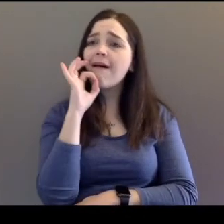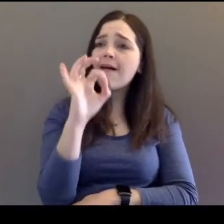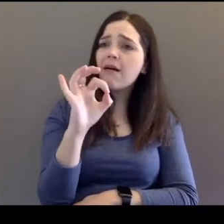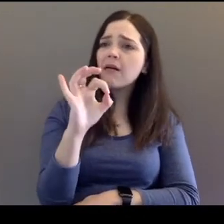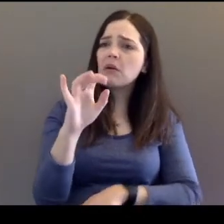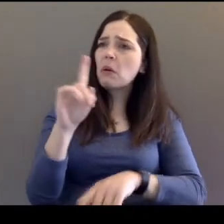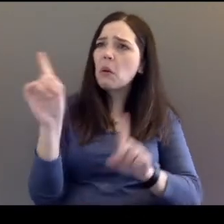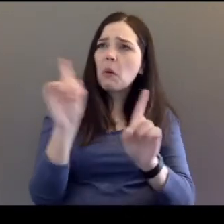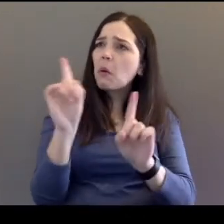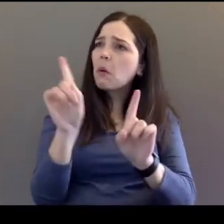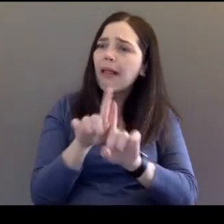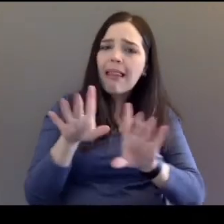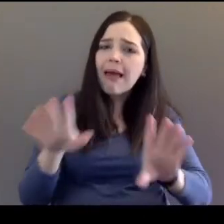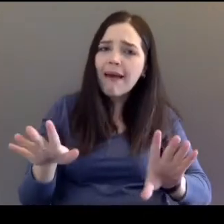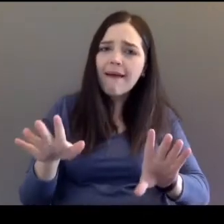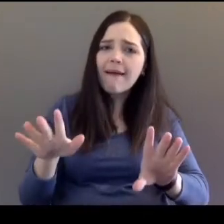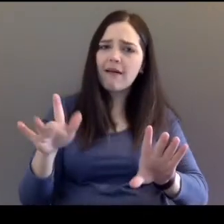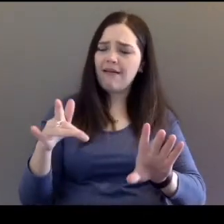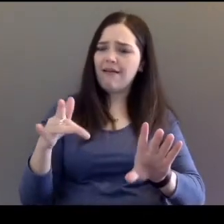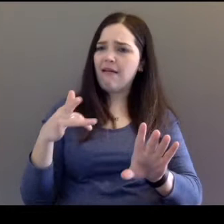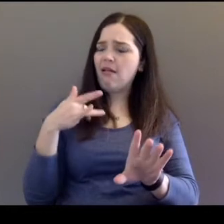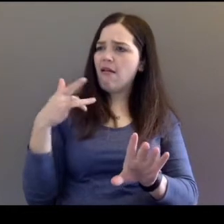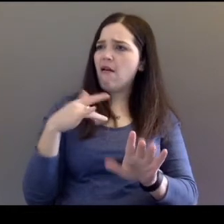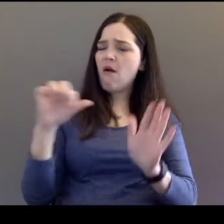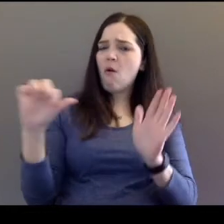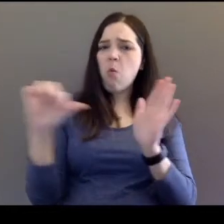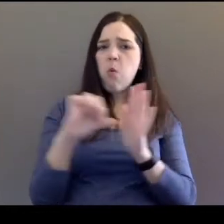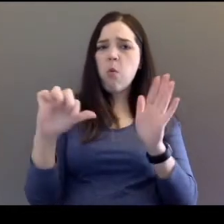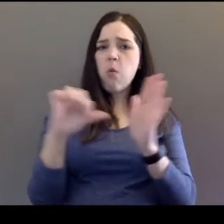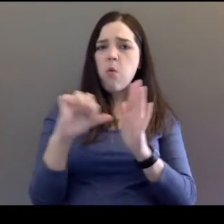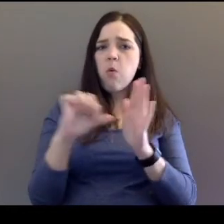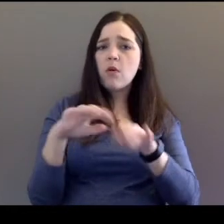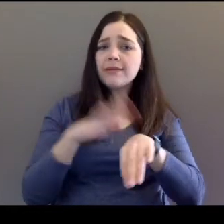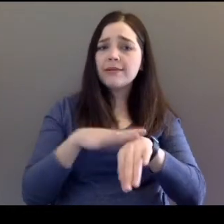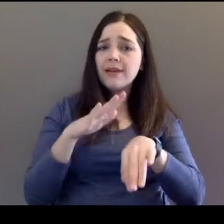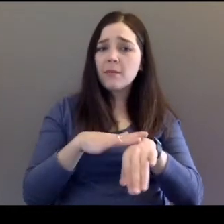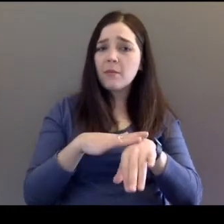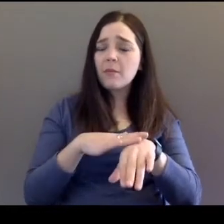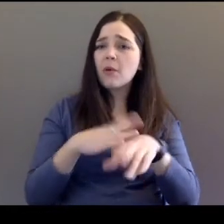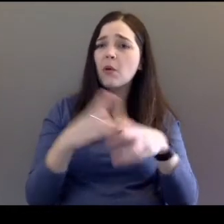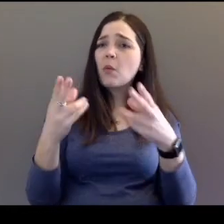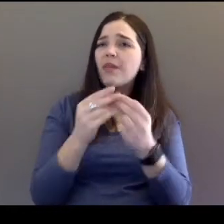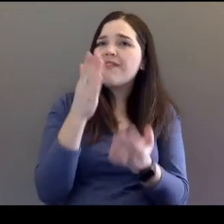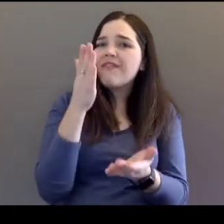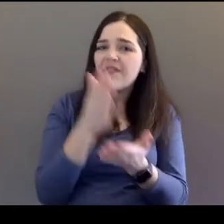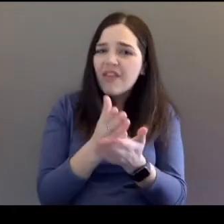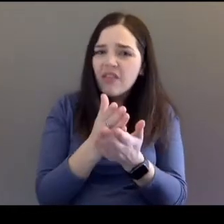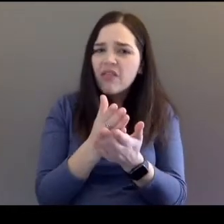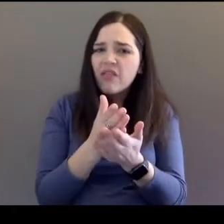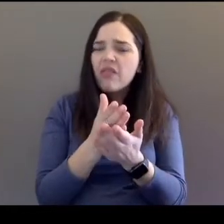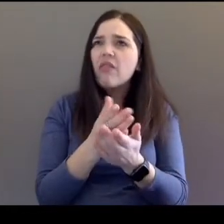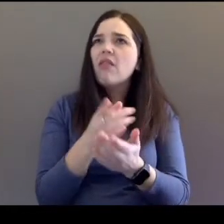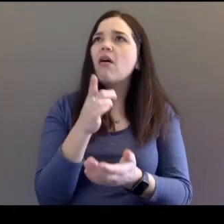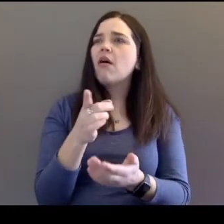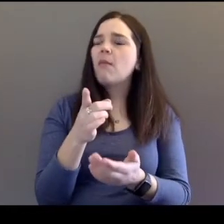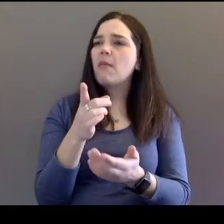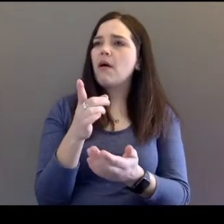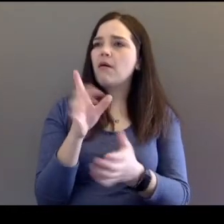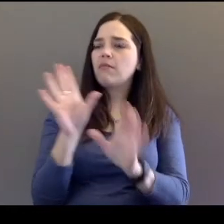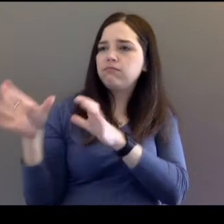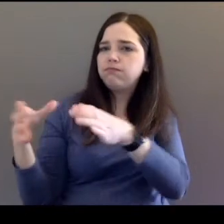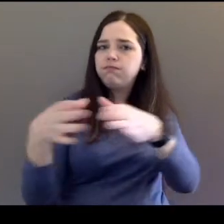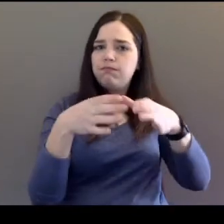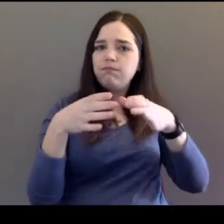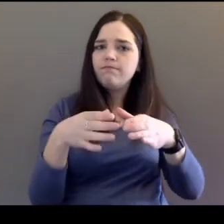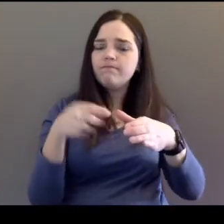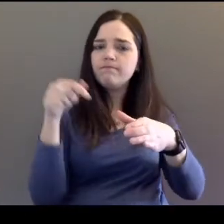it like to live through difficult times with faith and with that sense of being together? They have much